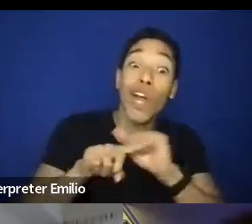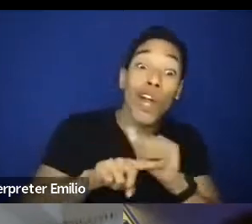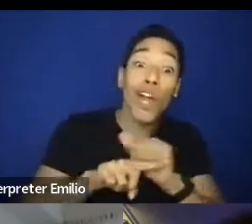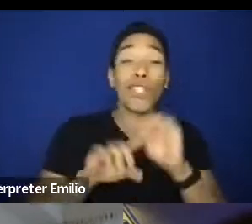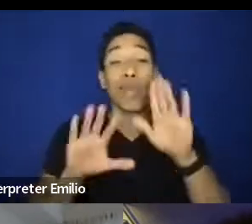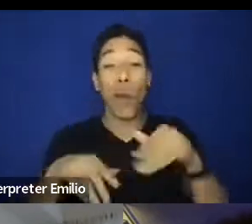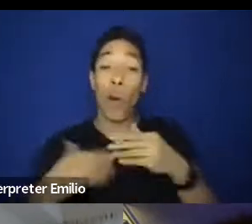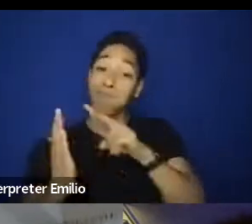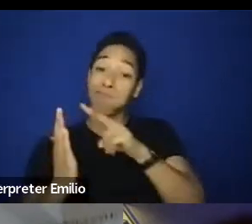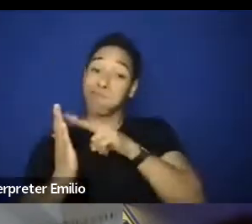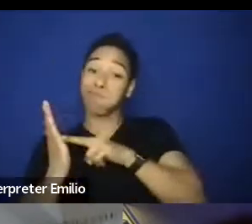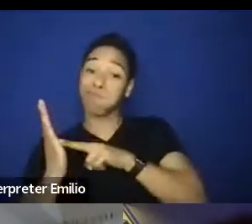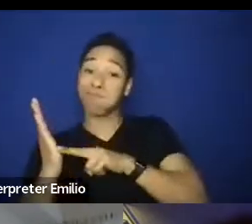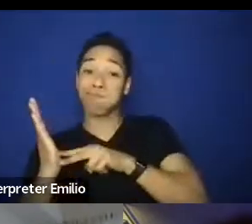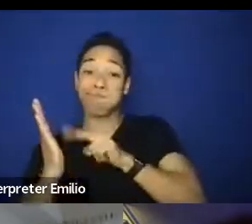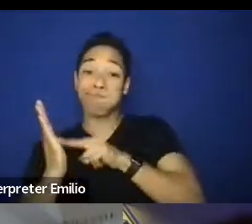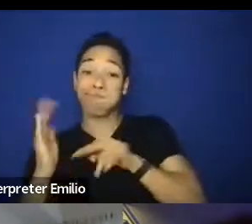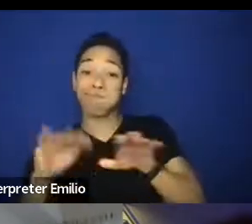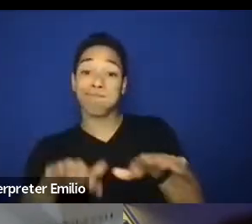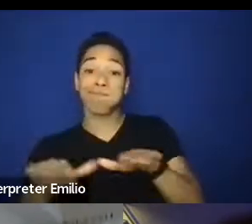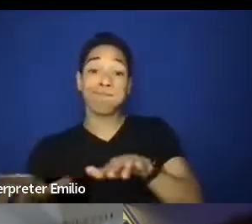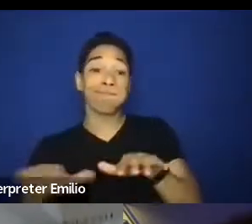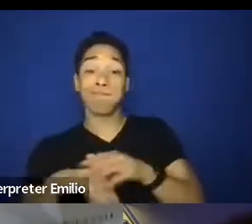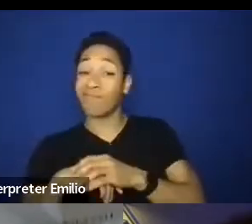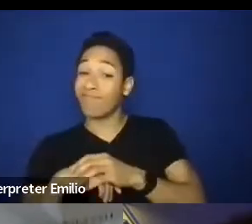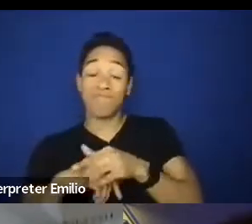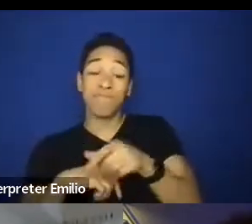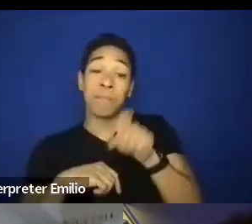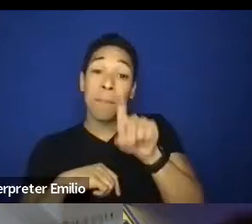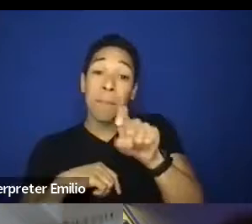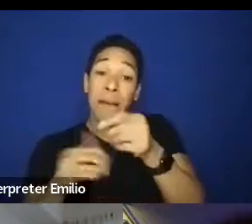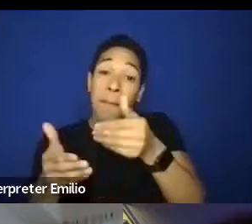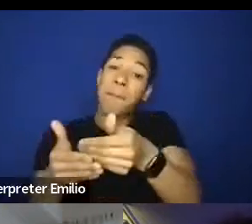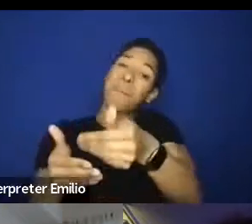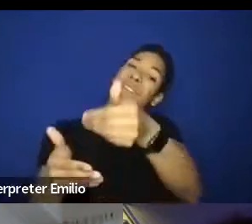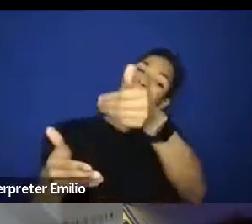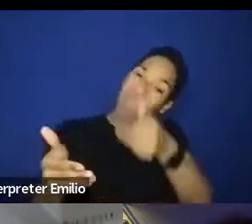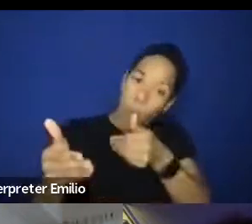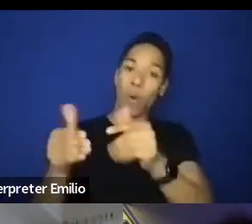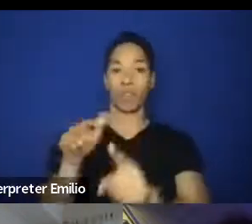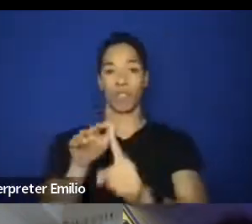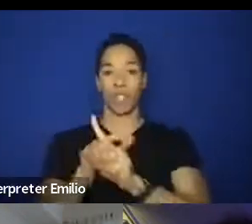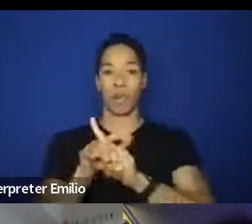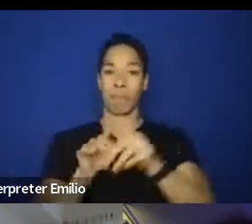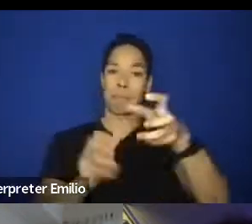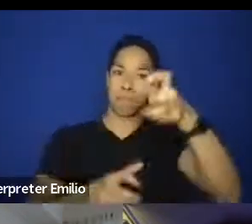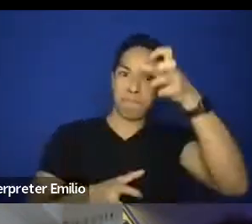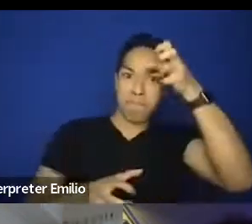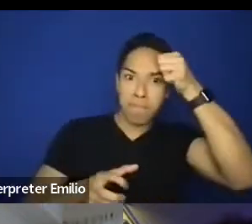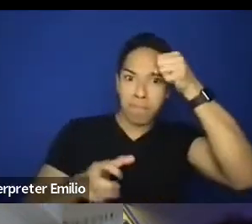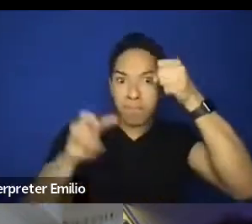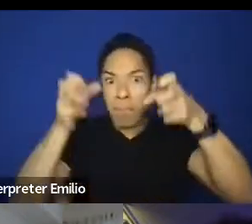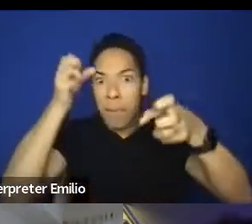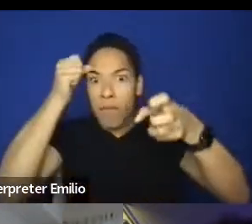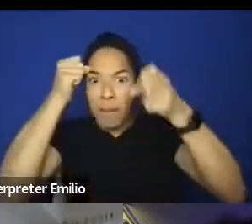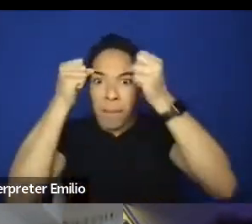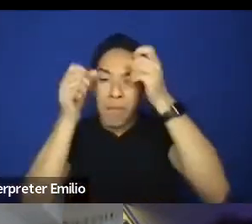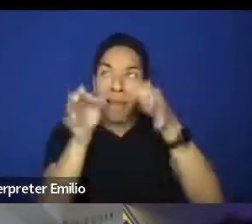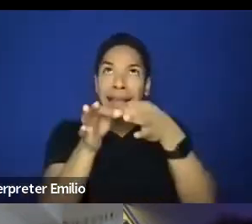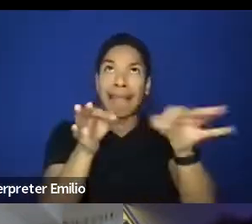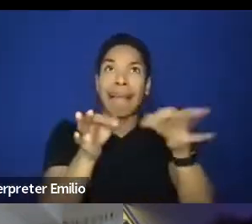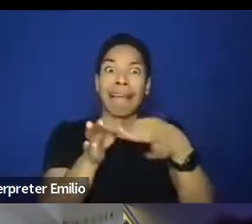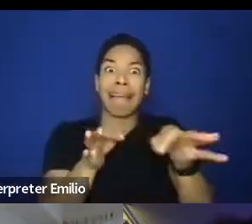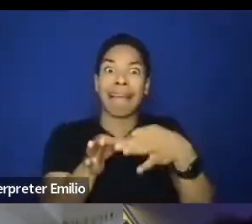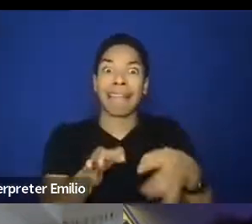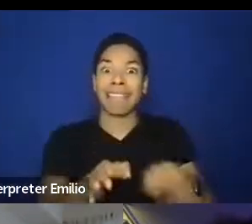my thing. She memorizes all the lines ahead of time. But then this is how messed up our American theater is.